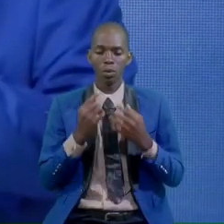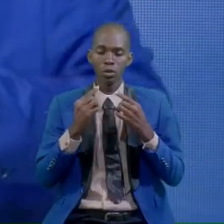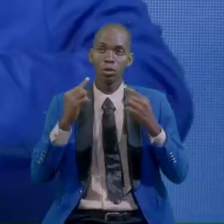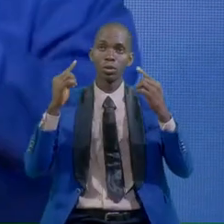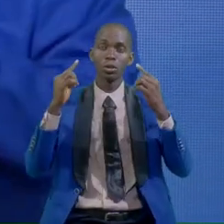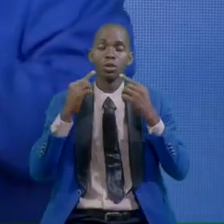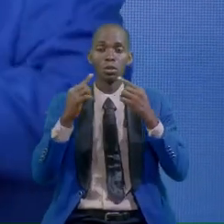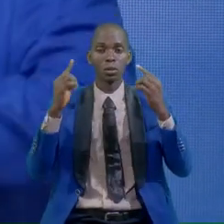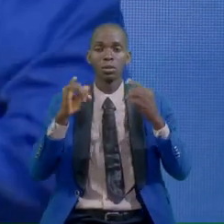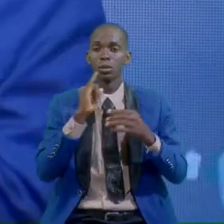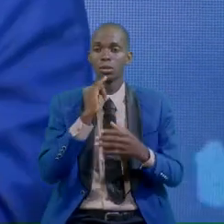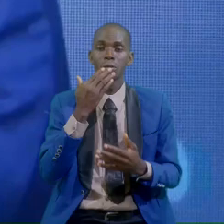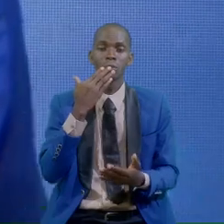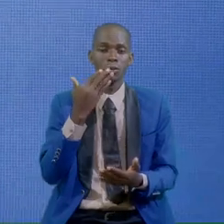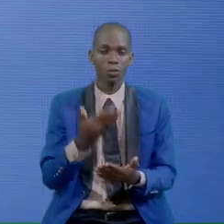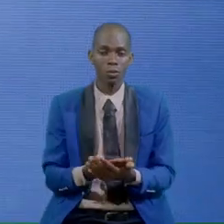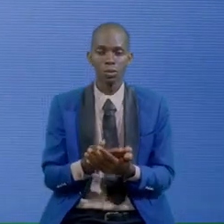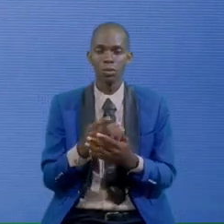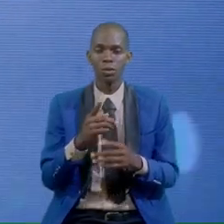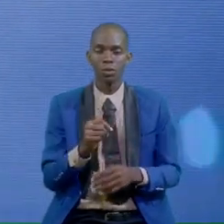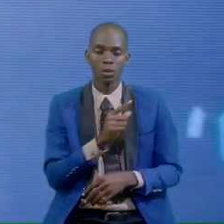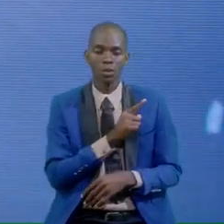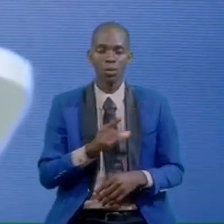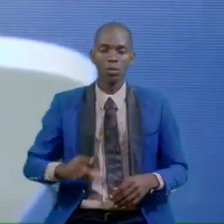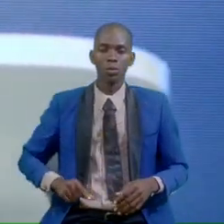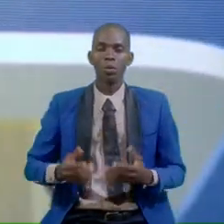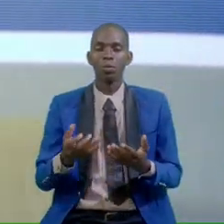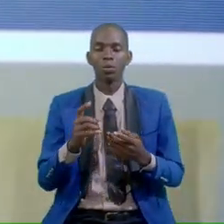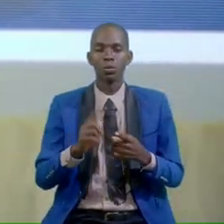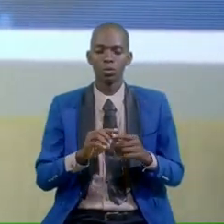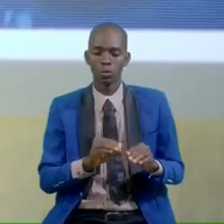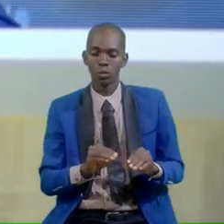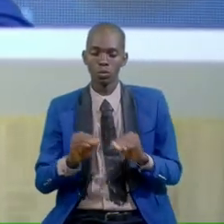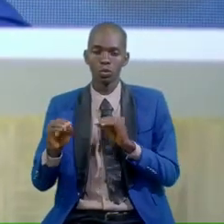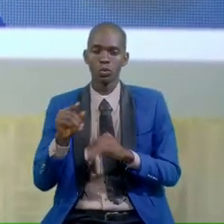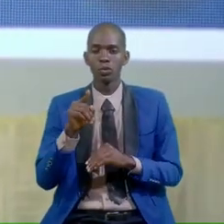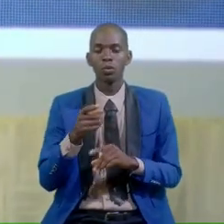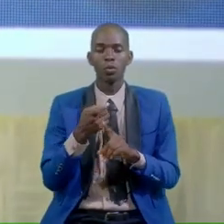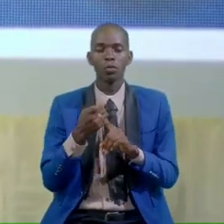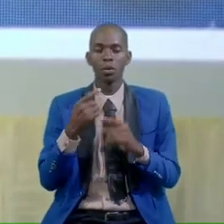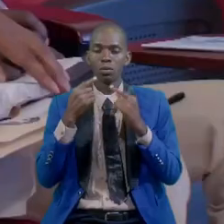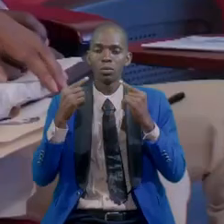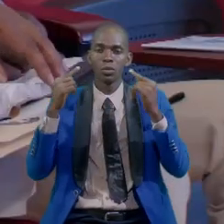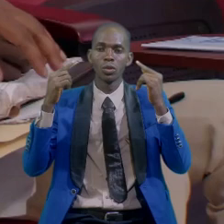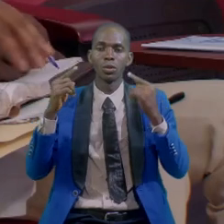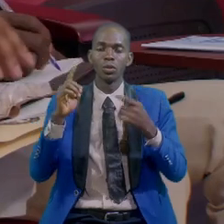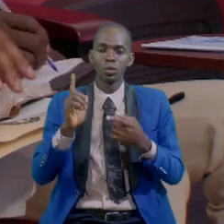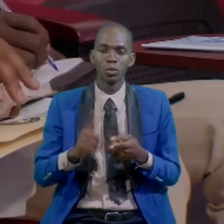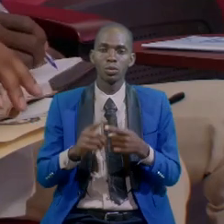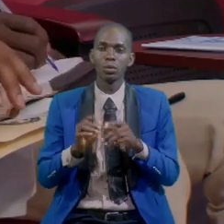good. The Lord wants to move you from success to